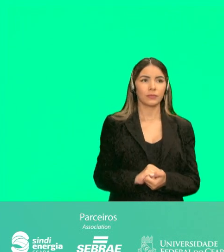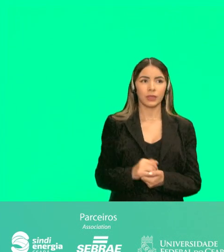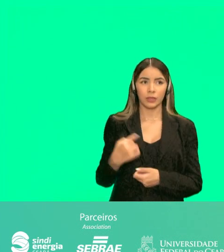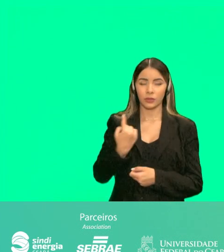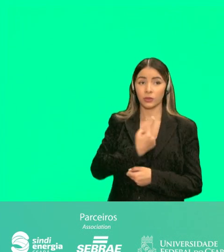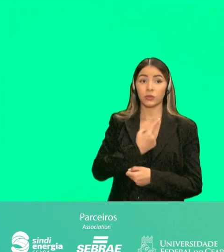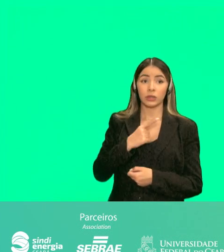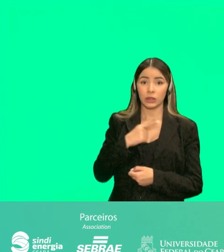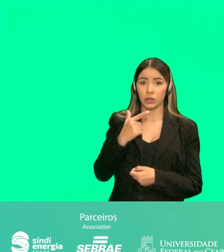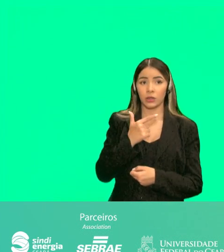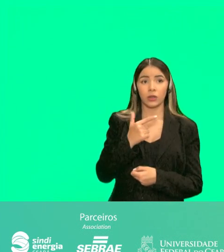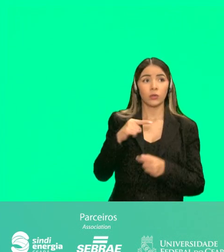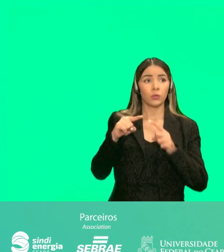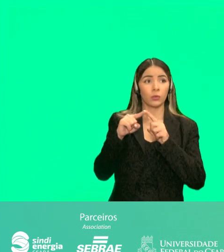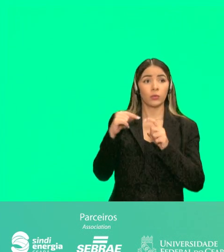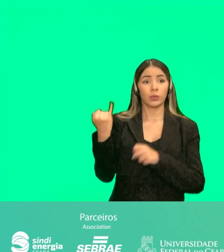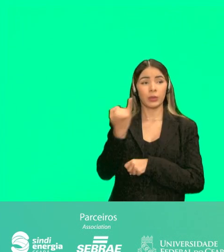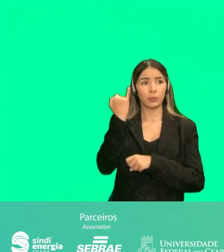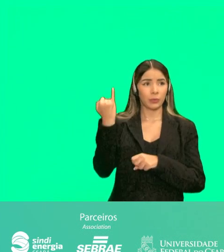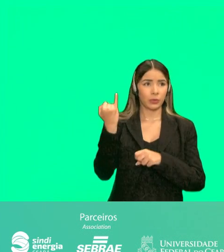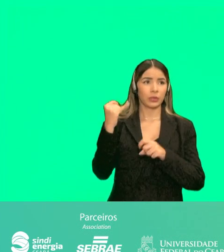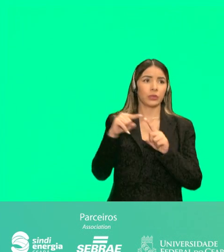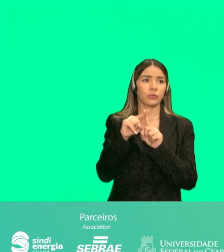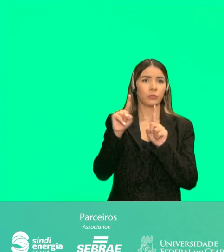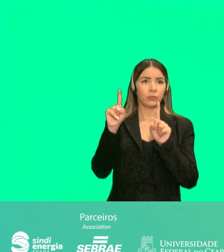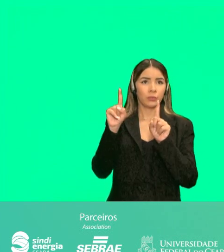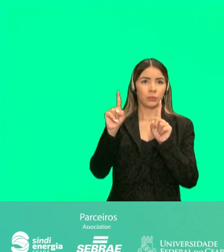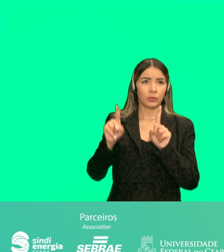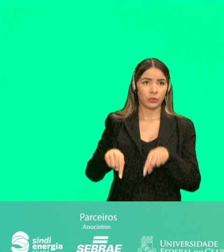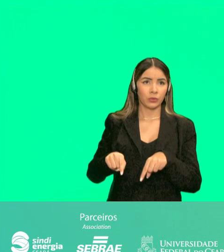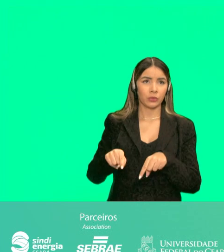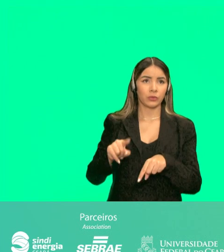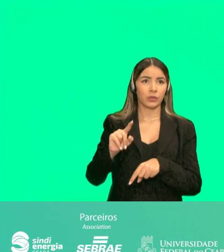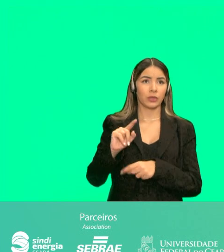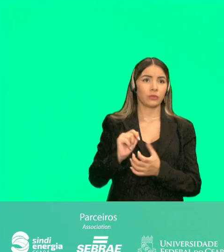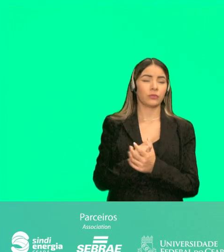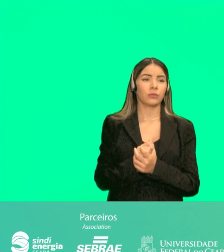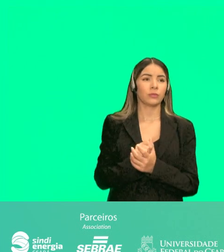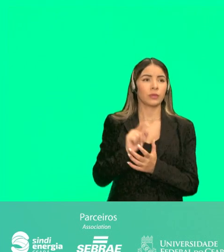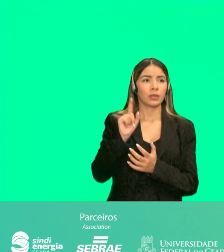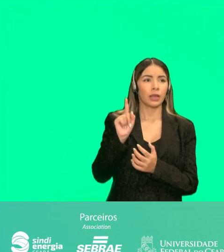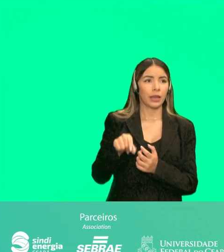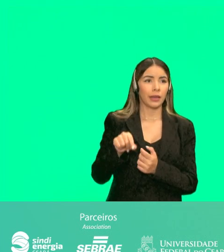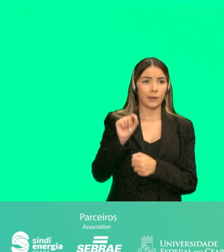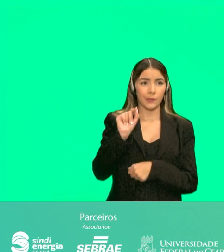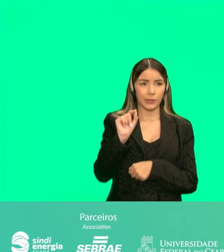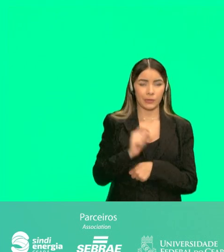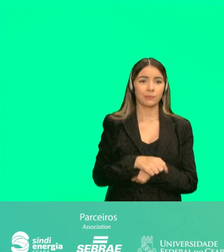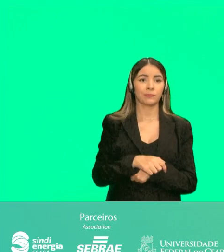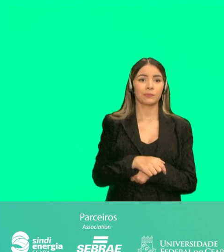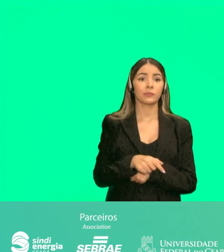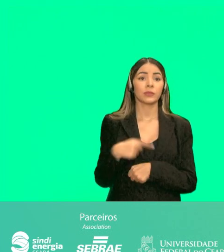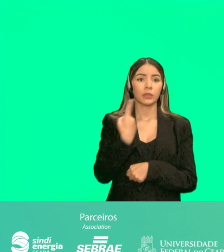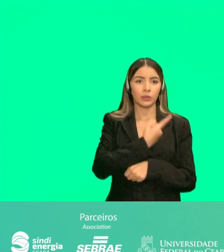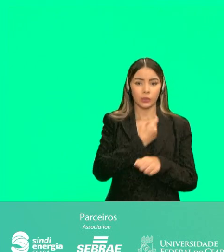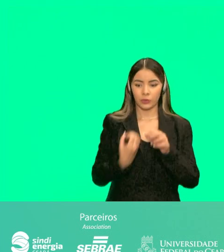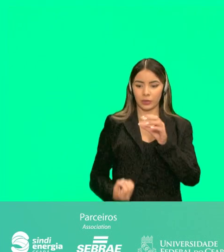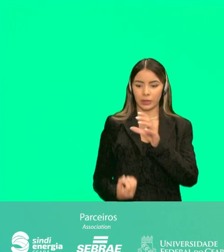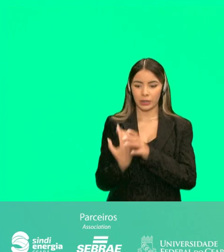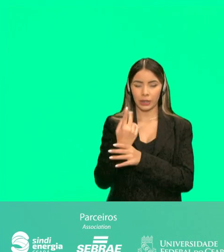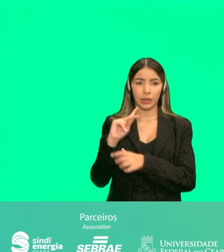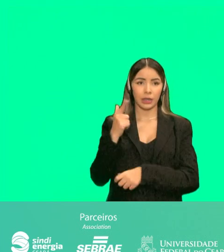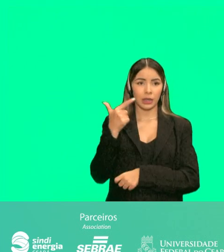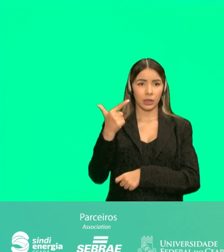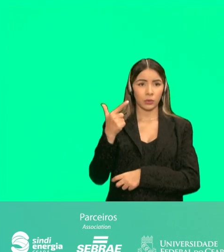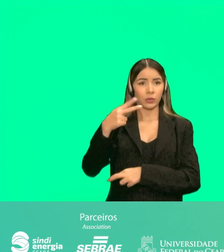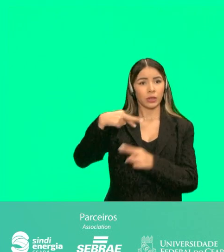importante 2X, projeto com a Repsol, where we produce que é renewable projeto de Power energy, 2X, onde a gente produz hidrogênio water and renovável, CO2 água to